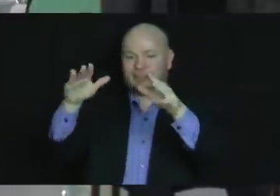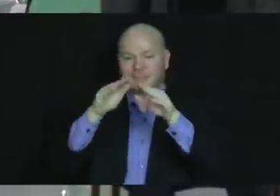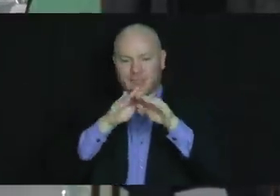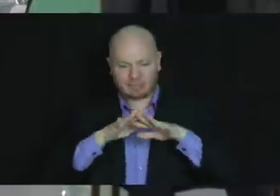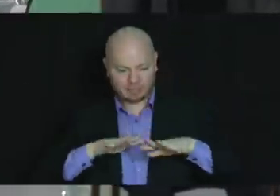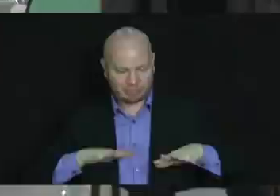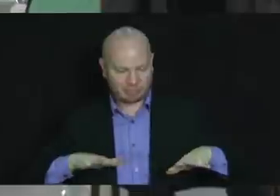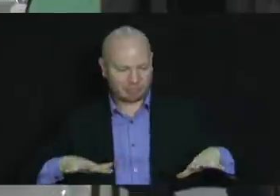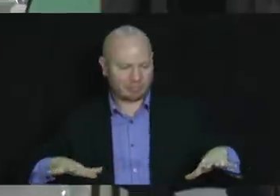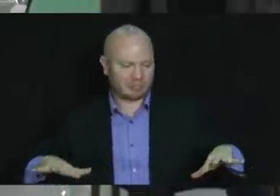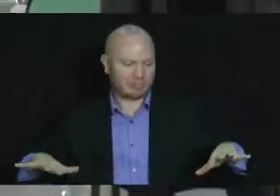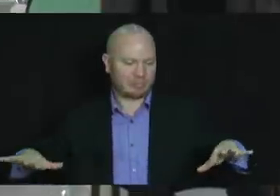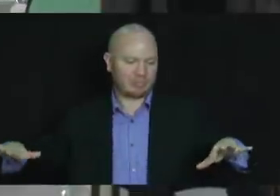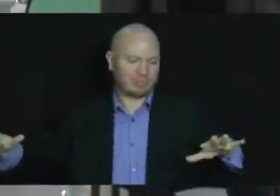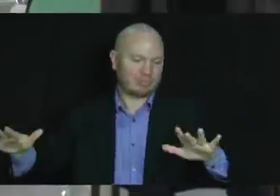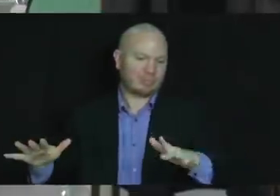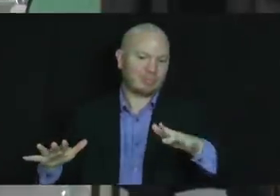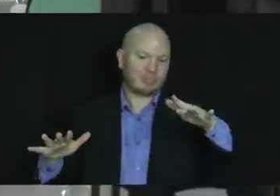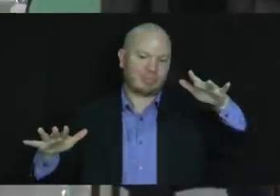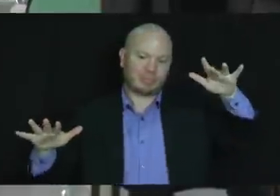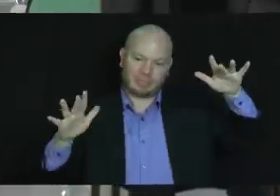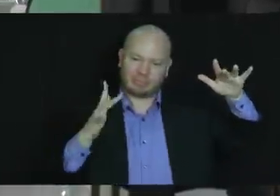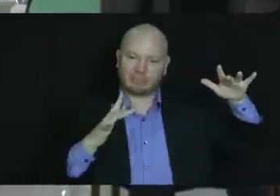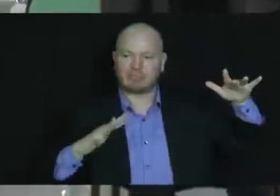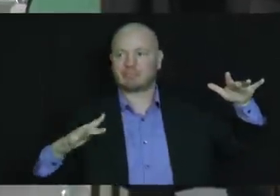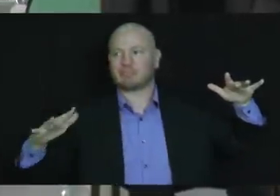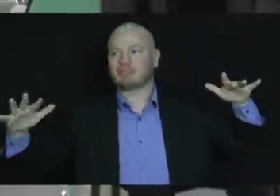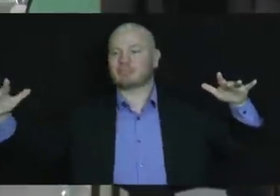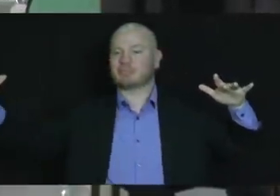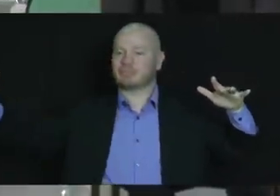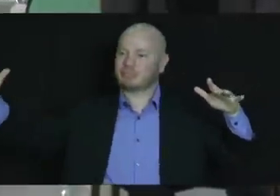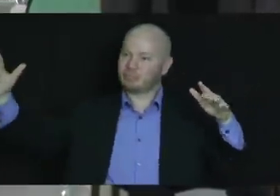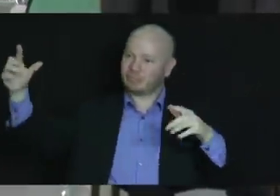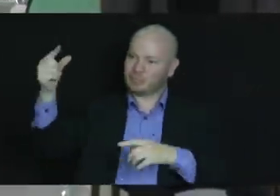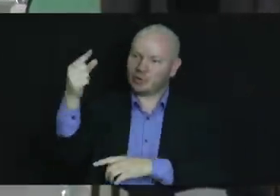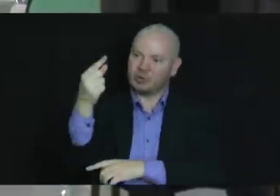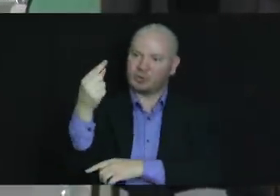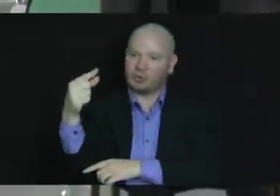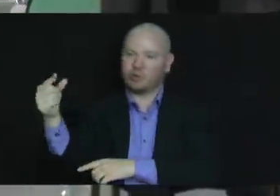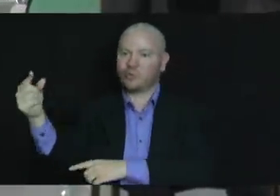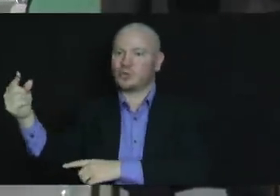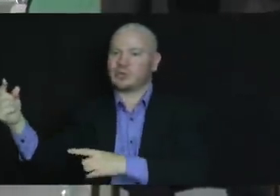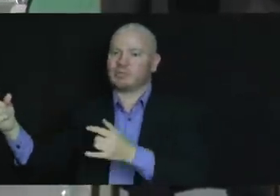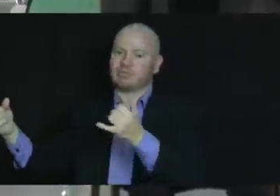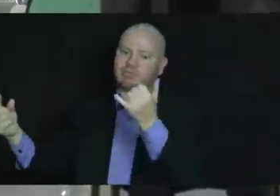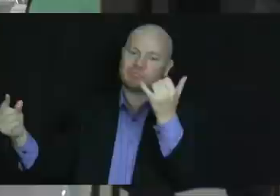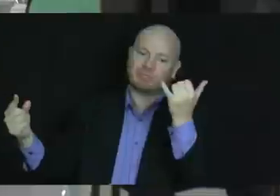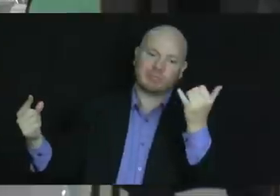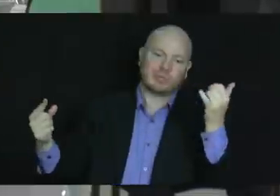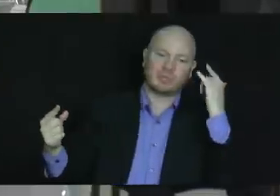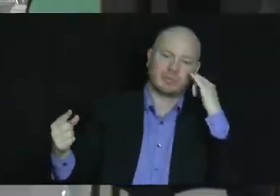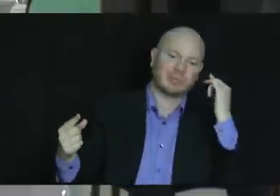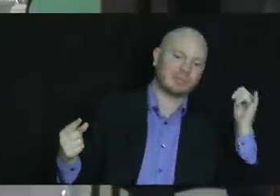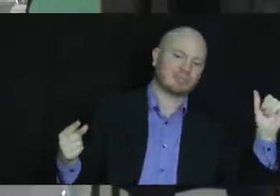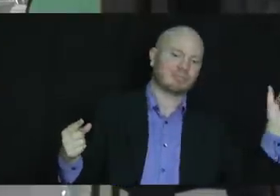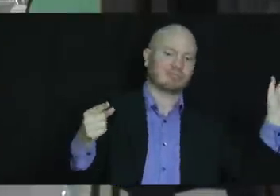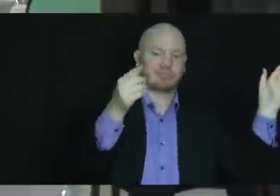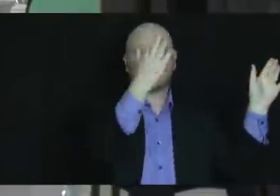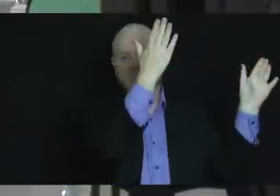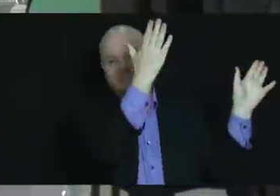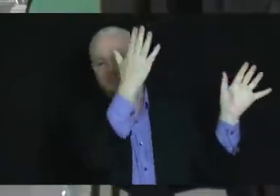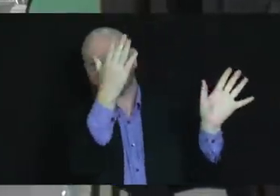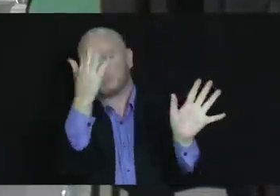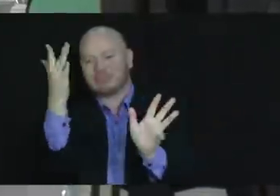where above thy gleaming splendor waves the